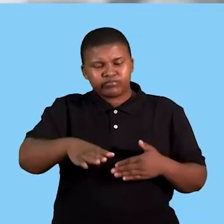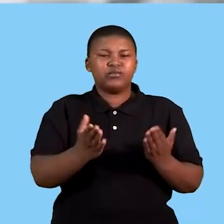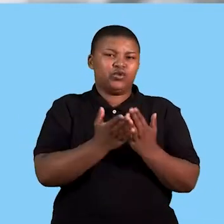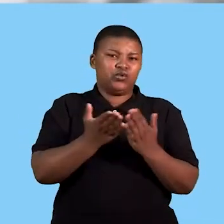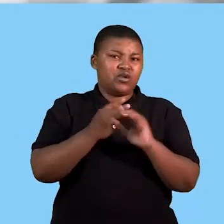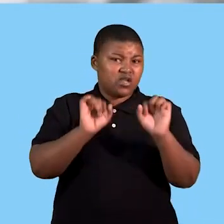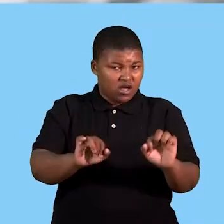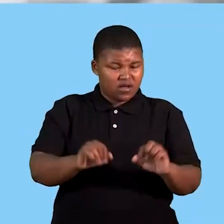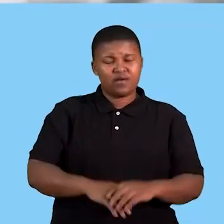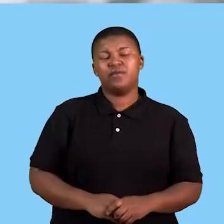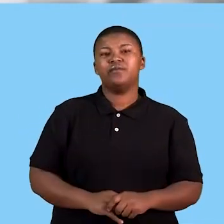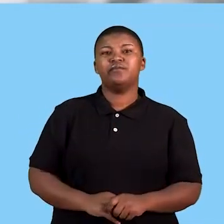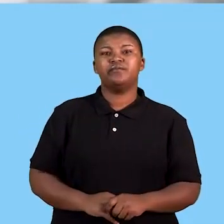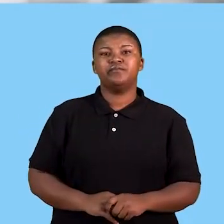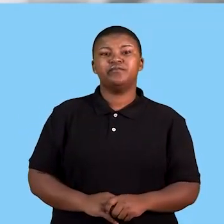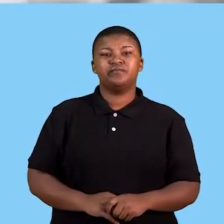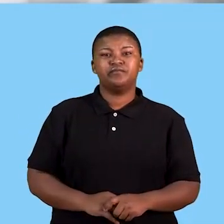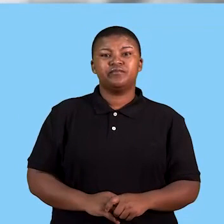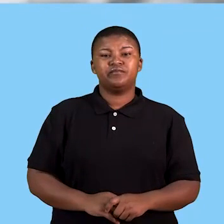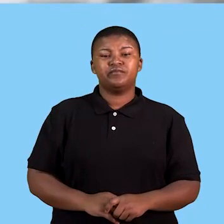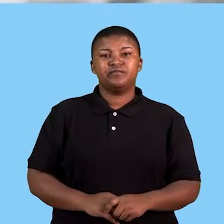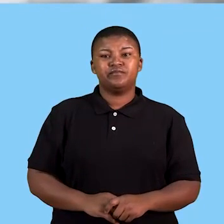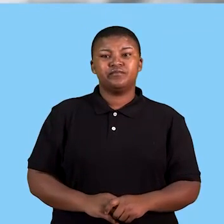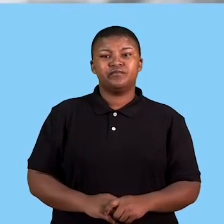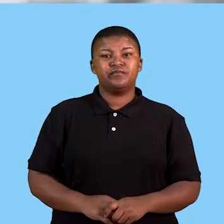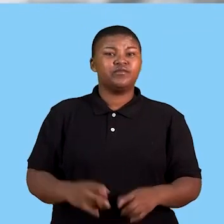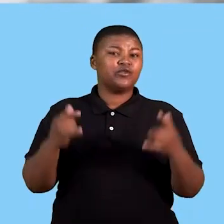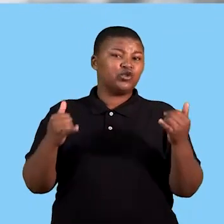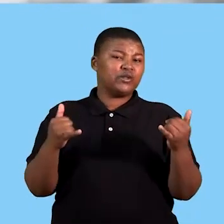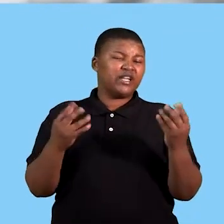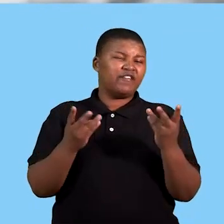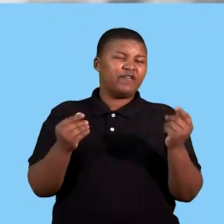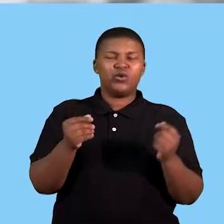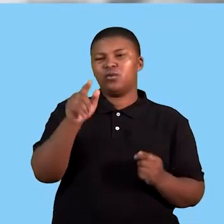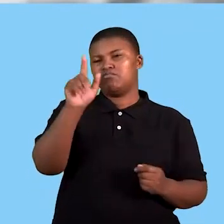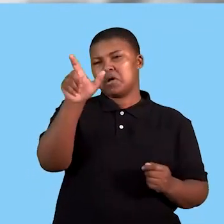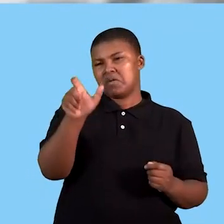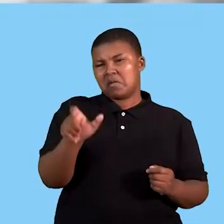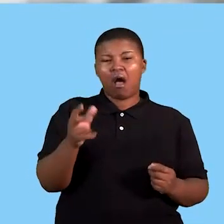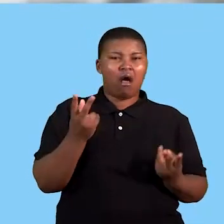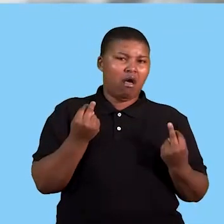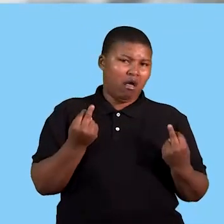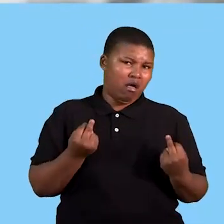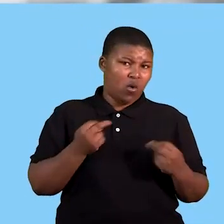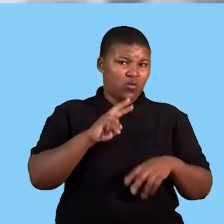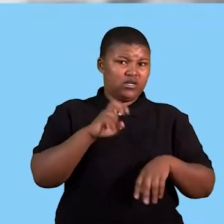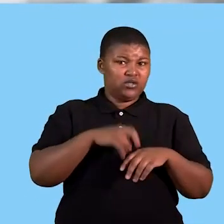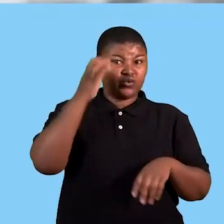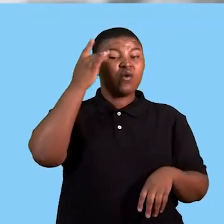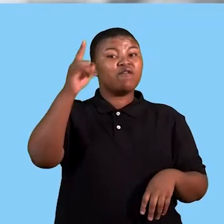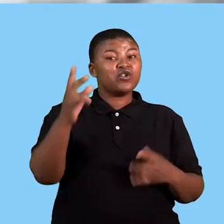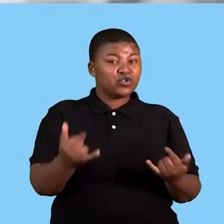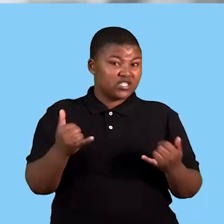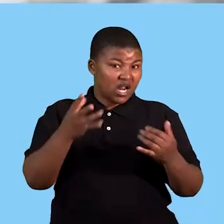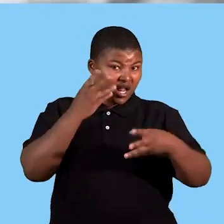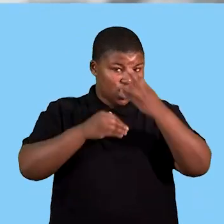school. So today we're going to start by looking at a few new words, new concepts that we need to know for